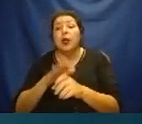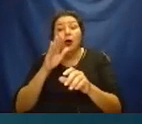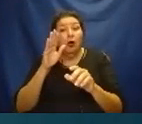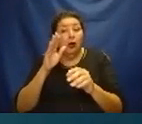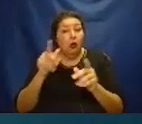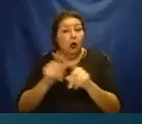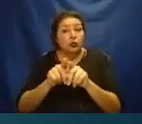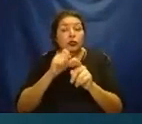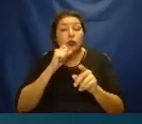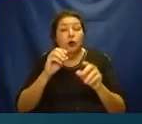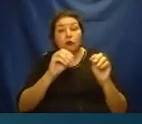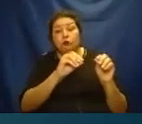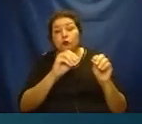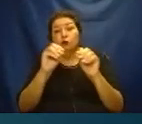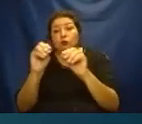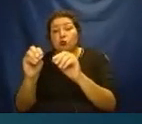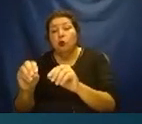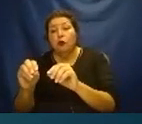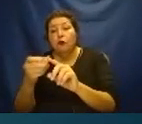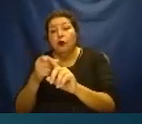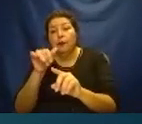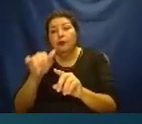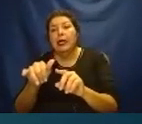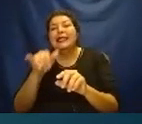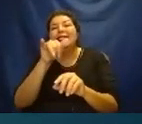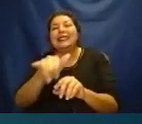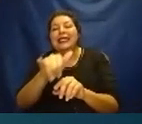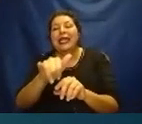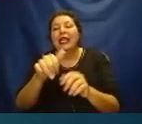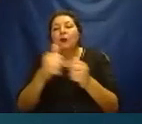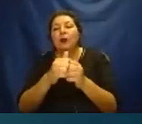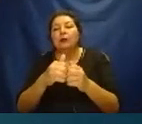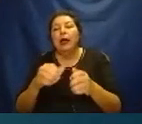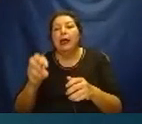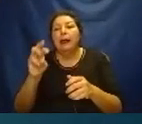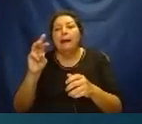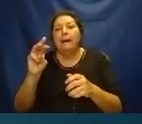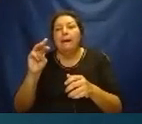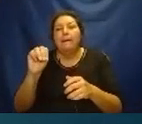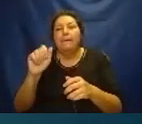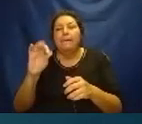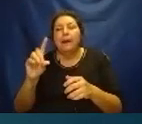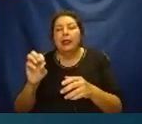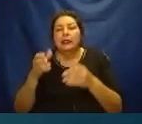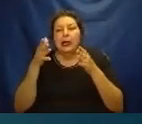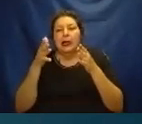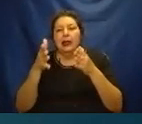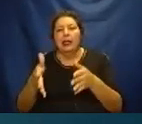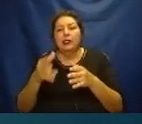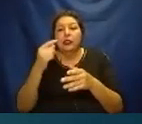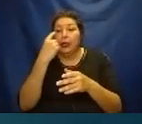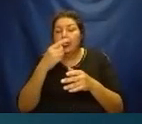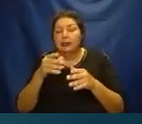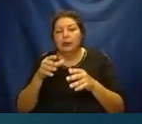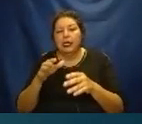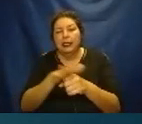here, this one, but stay here with my maids. Let your eyes be on the field which they reap, and